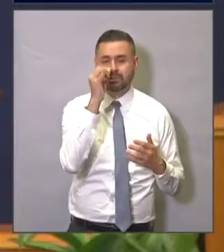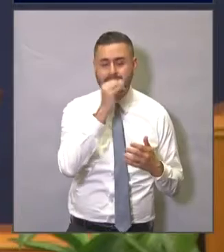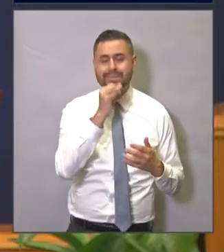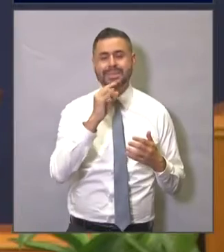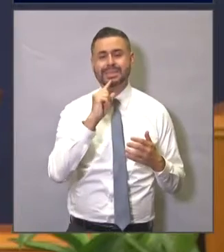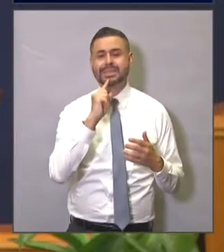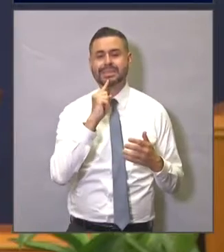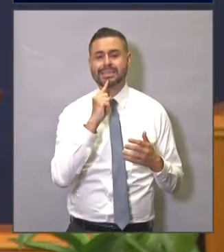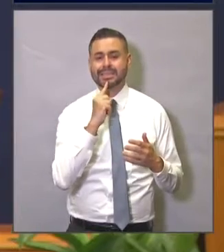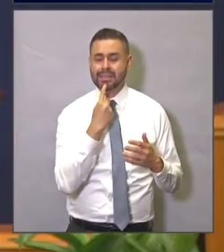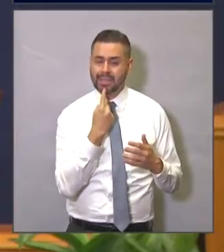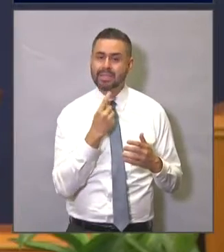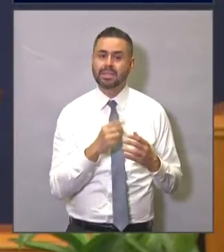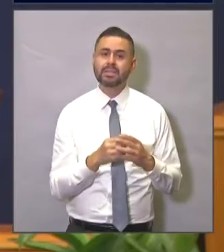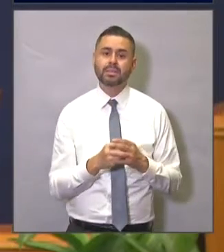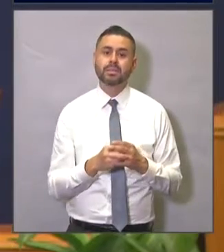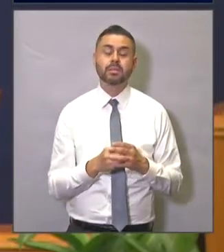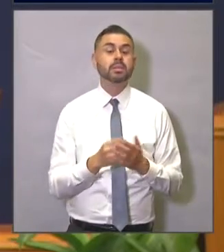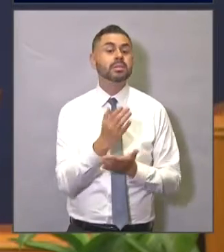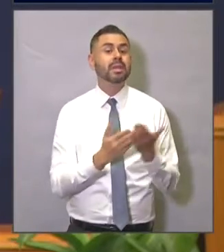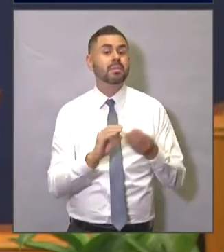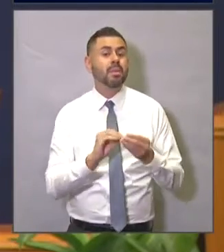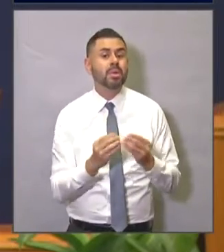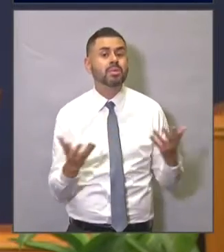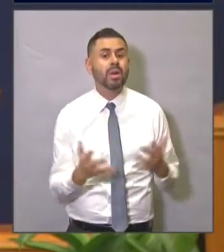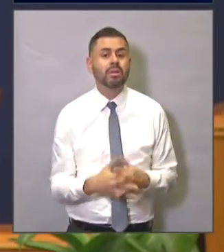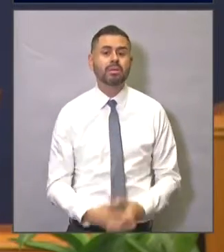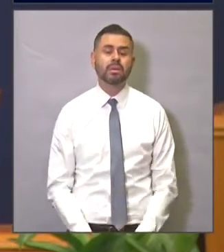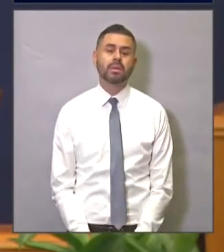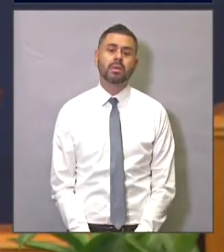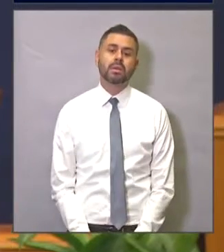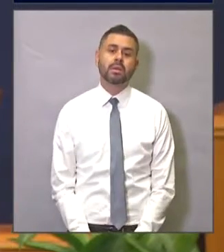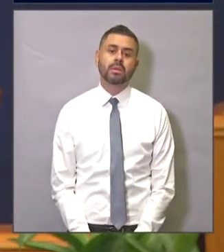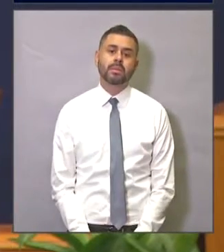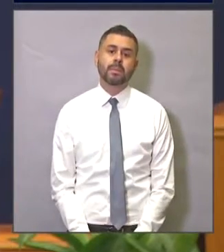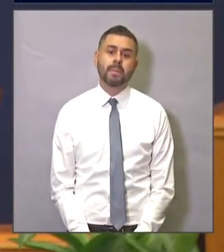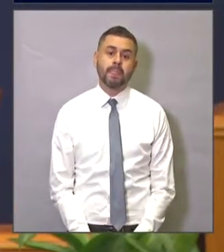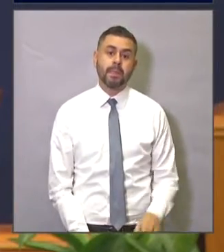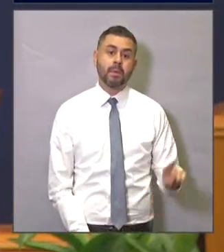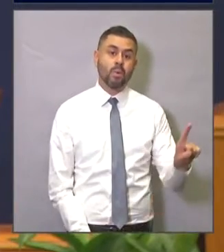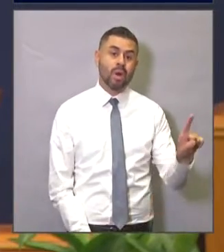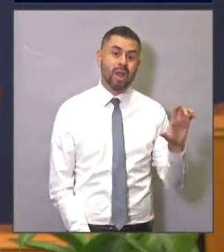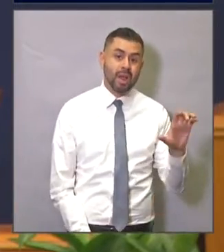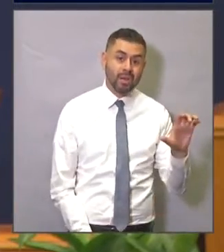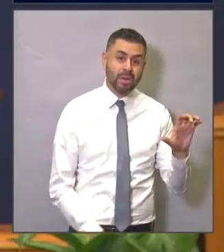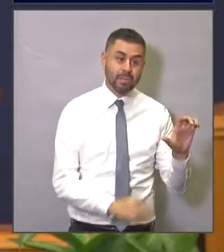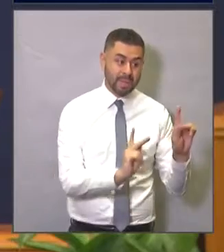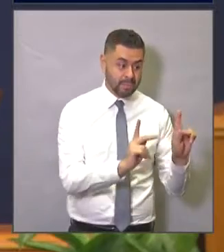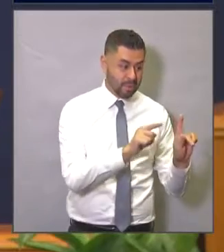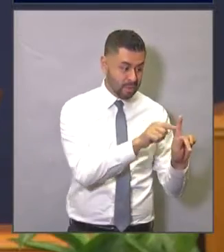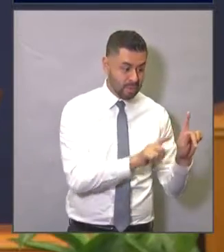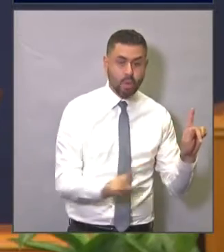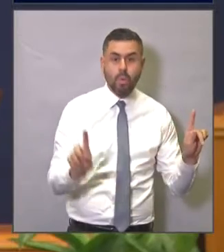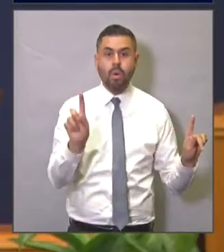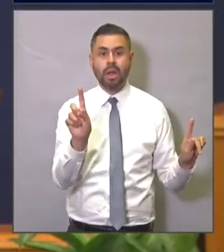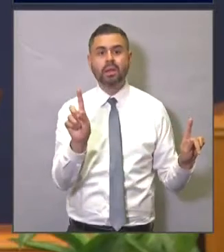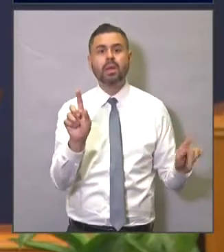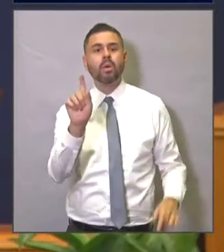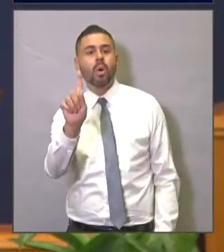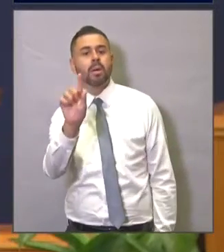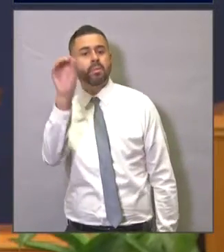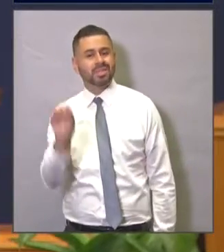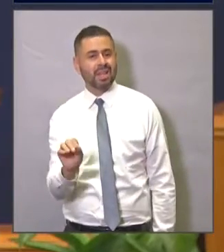point. A few key numbers to keep in mind. As many as 1 in every 100 individuals that you interact with out